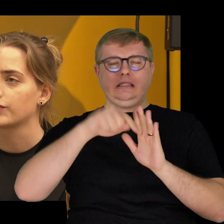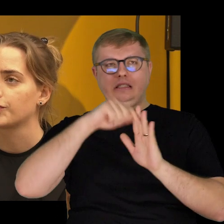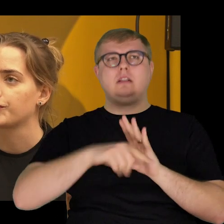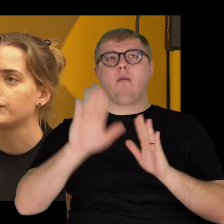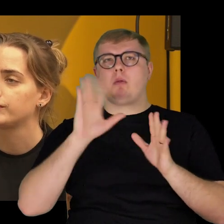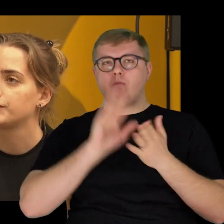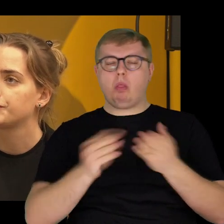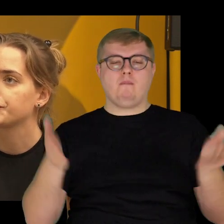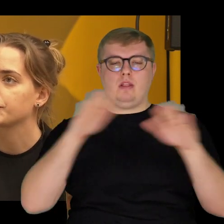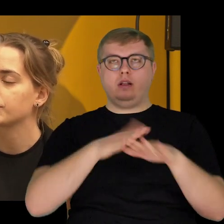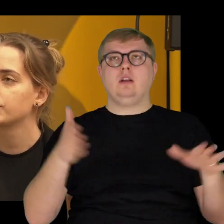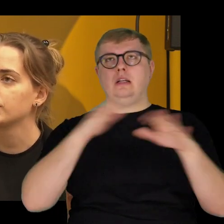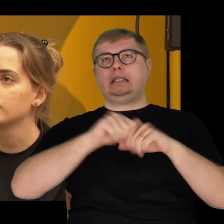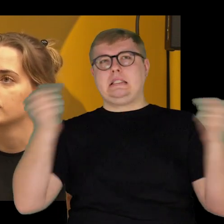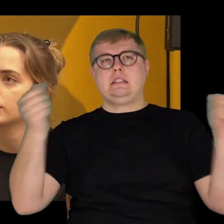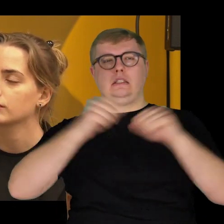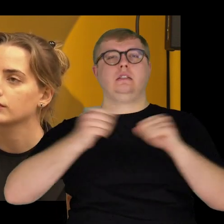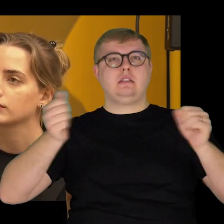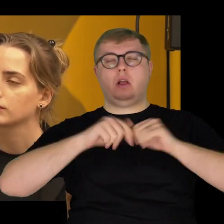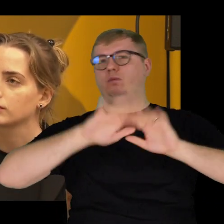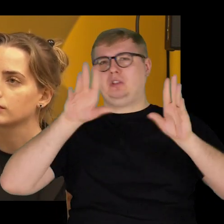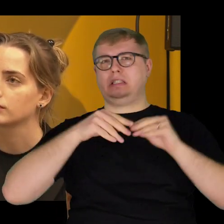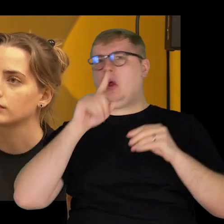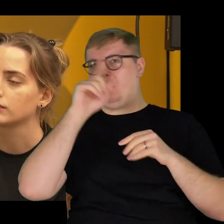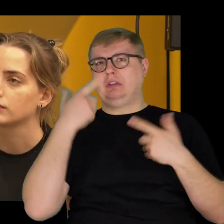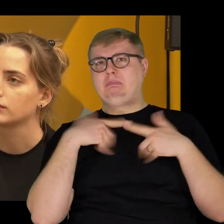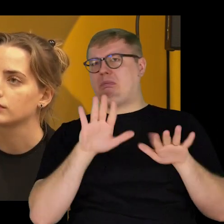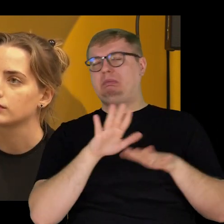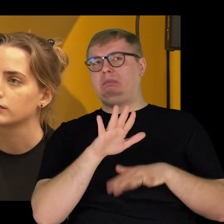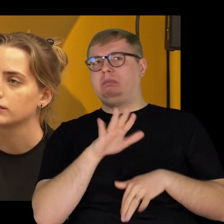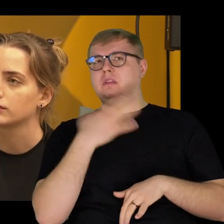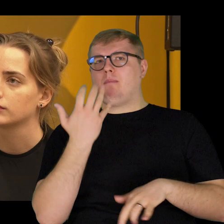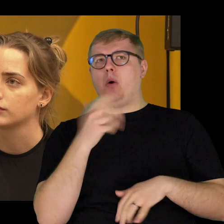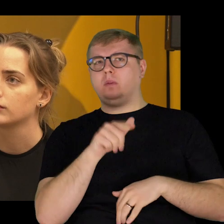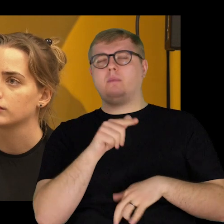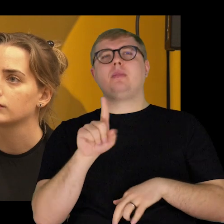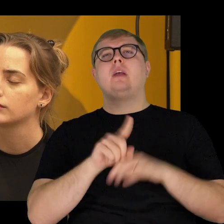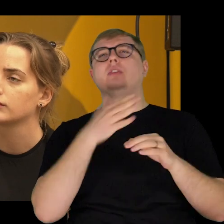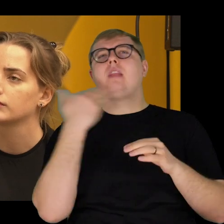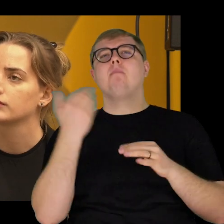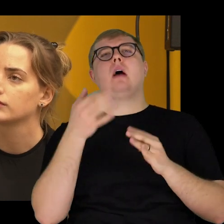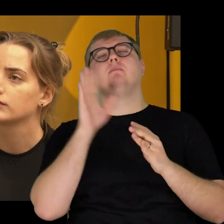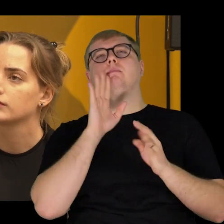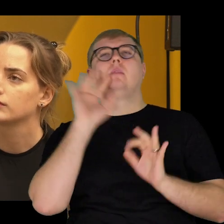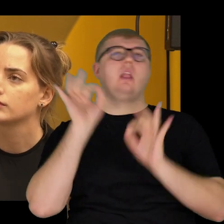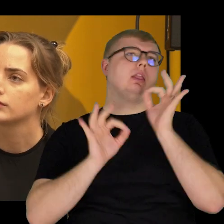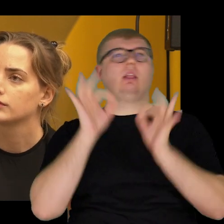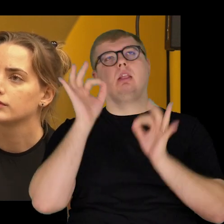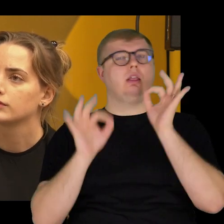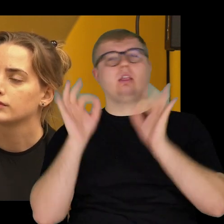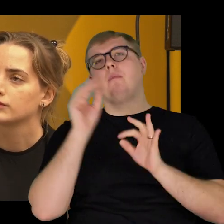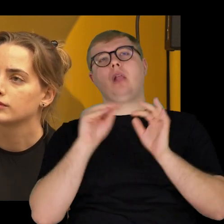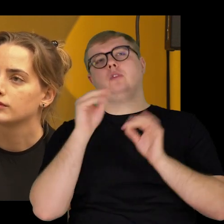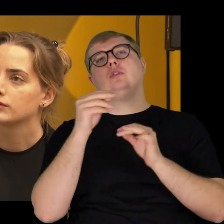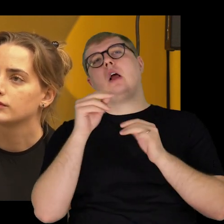as you said, through this much more designy, speculative project of what we call this metaverse